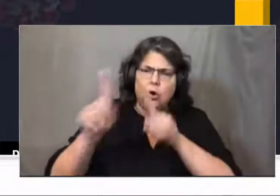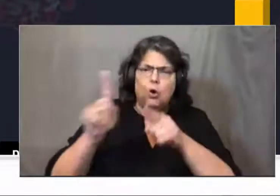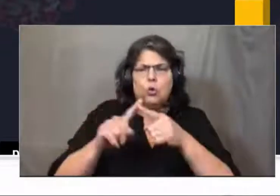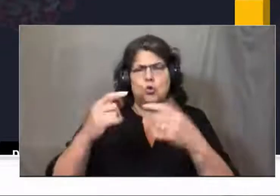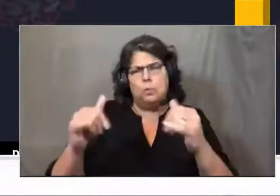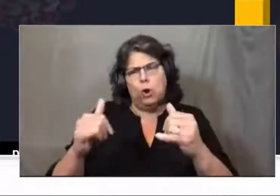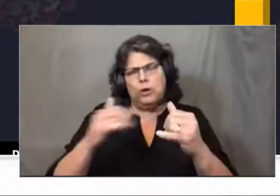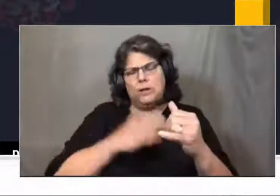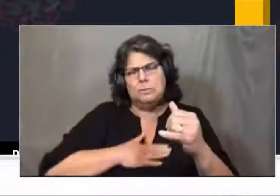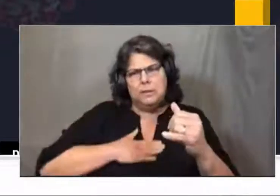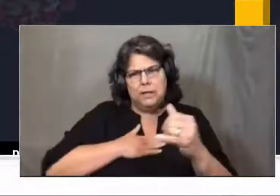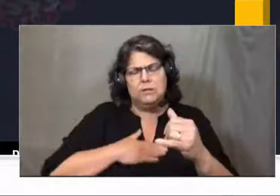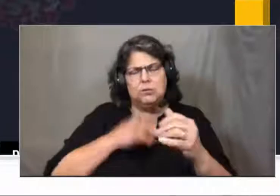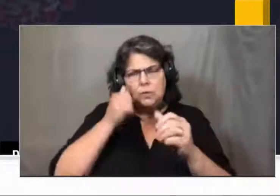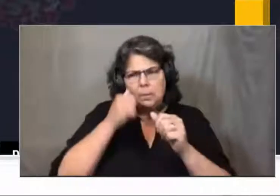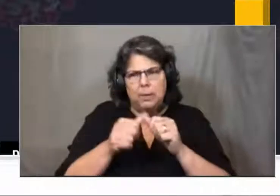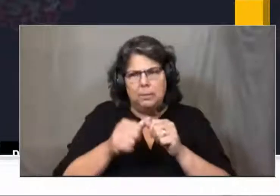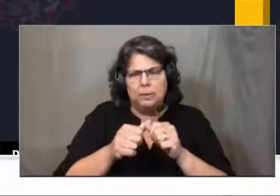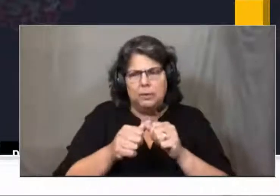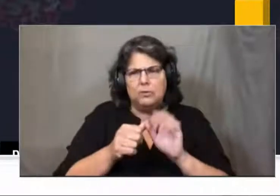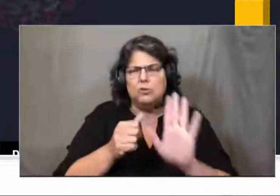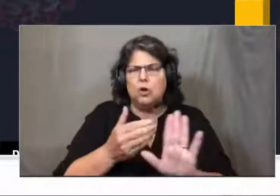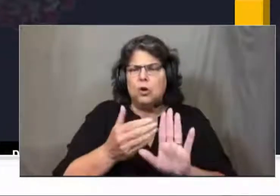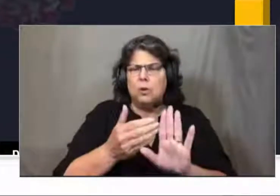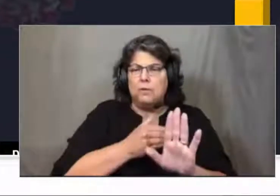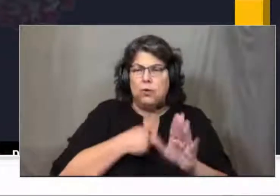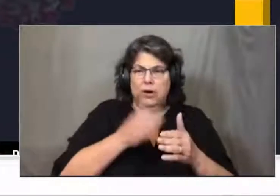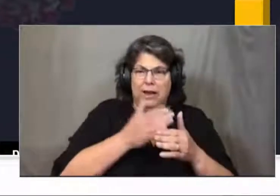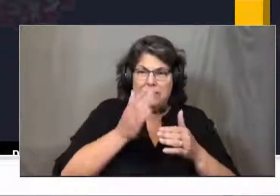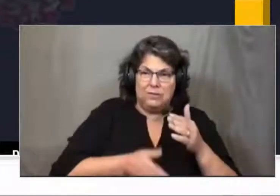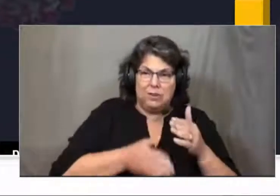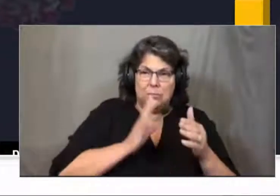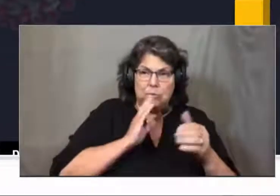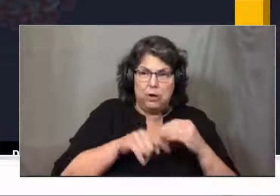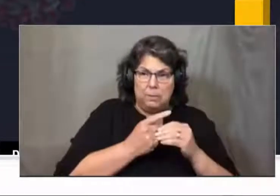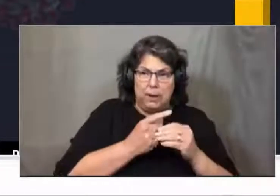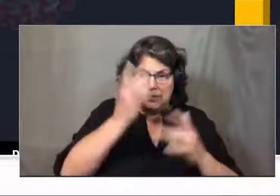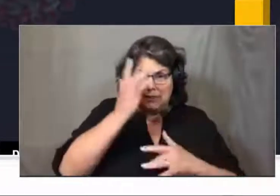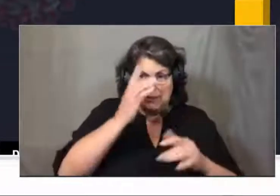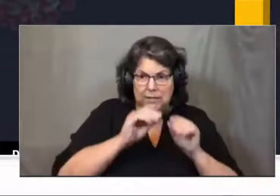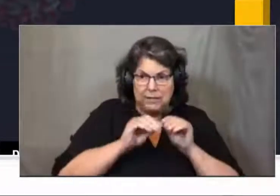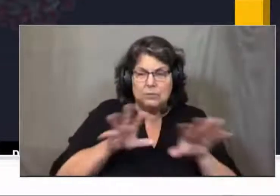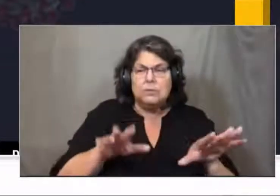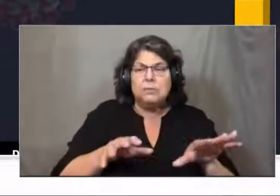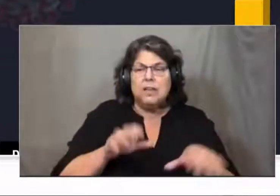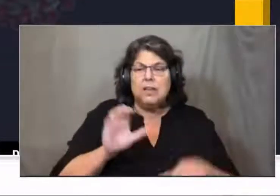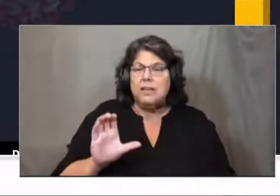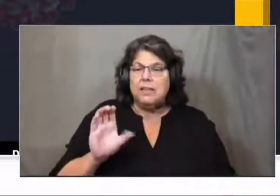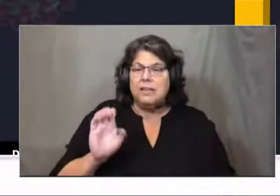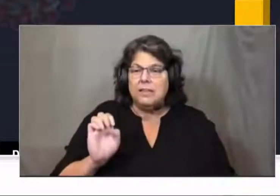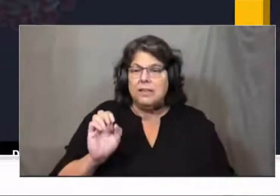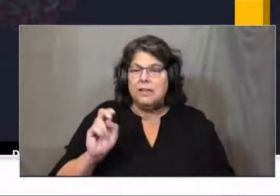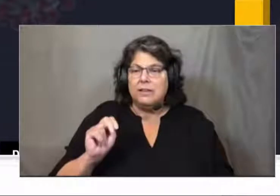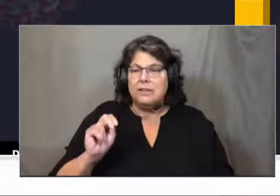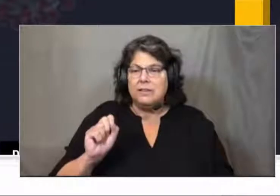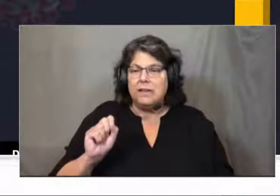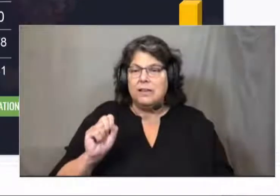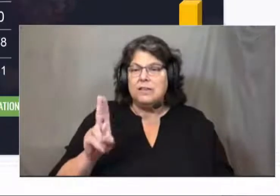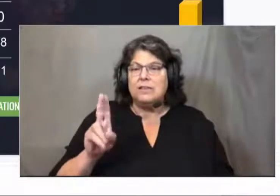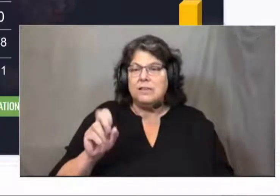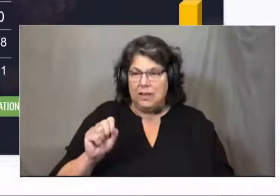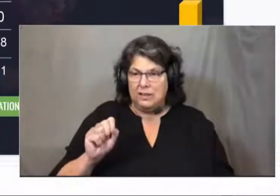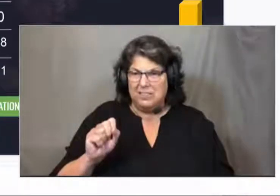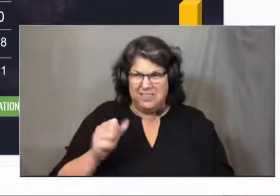also at this point, before moving on to the next topic, that the census is going to be closing in the next couple of weeks. We want you to fill out